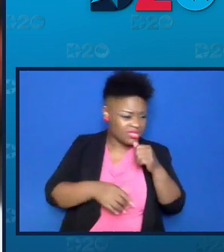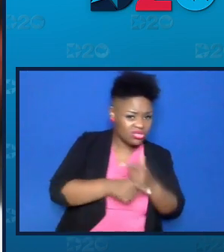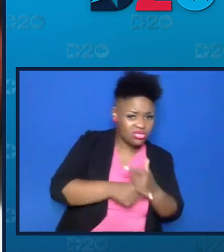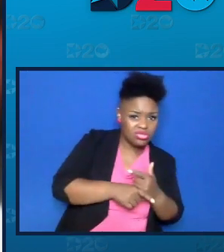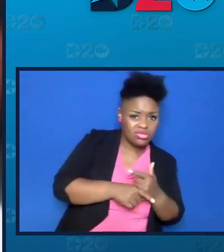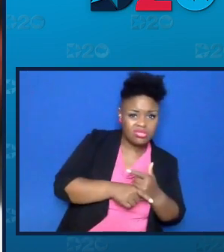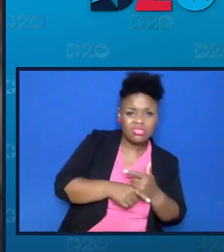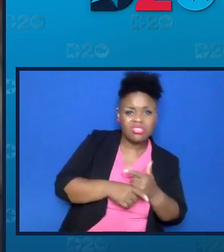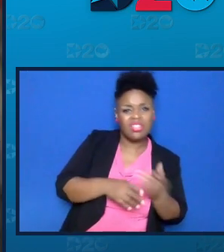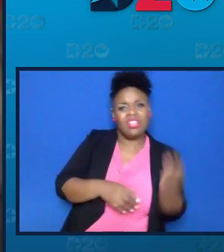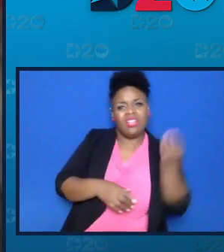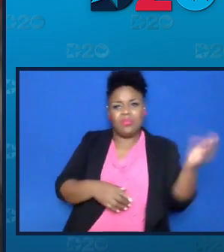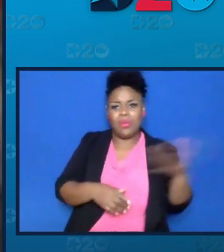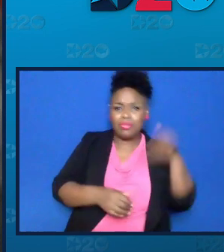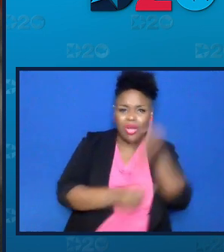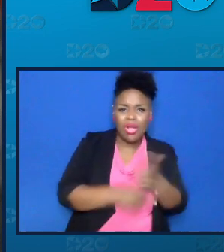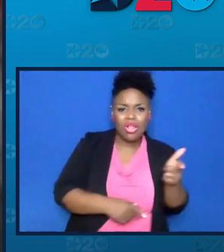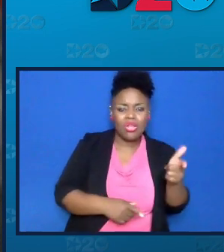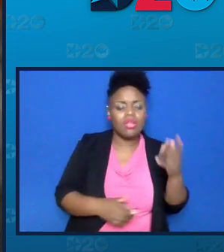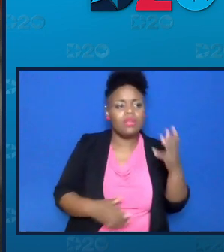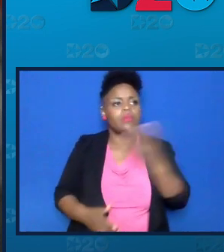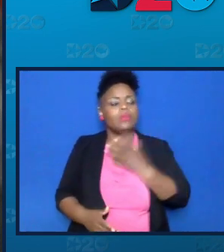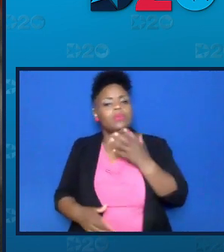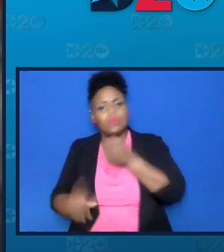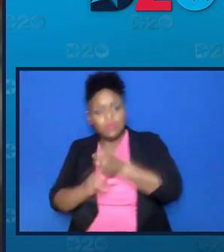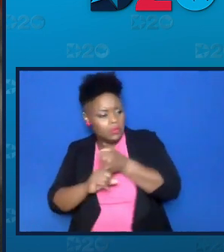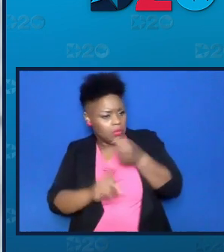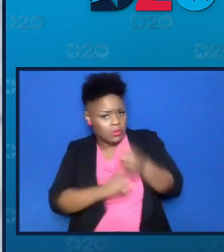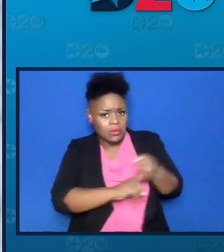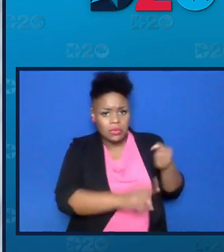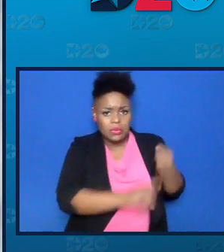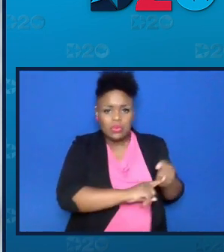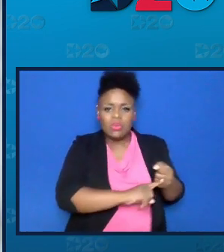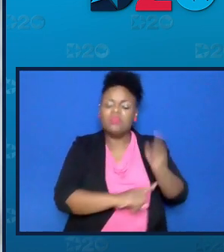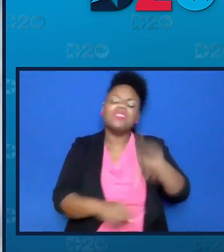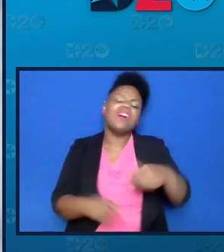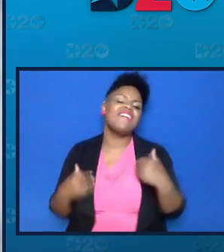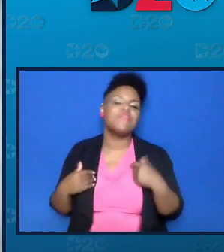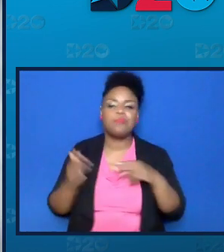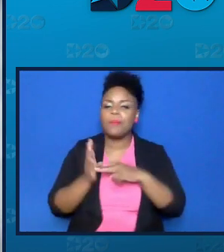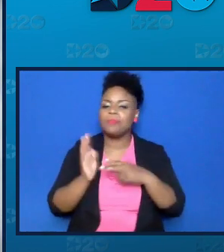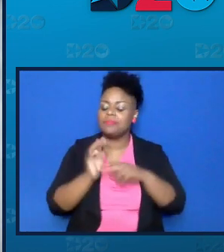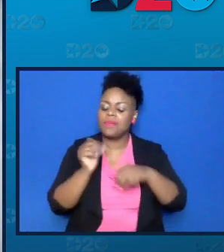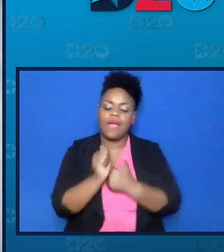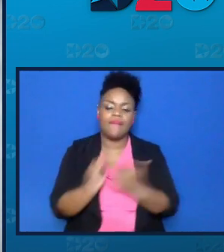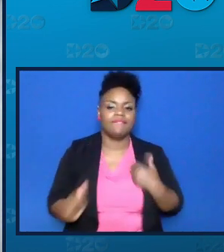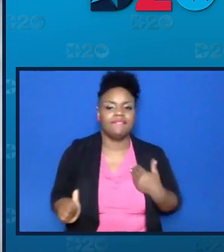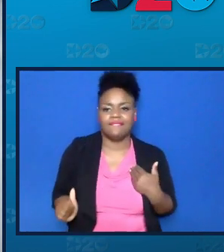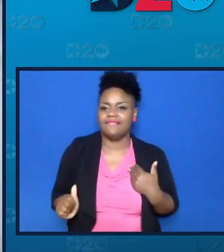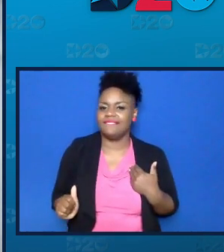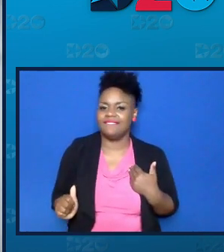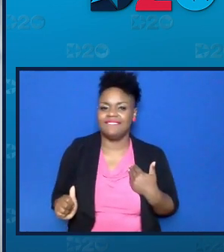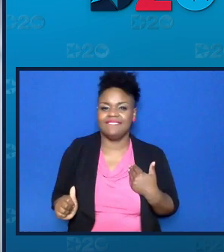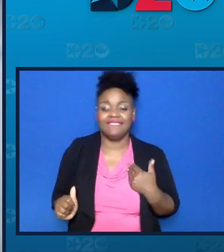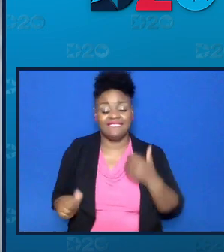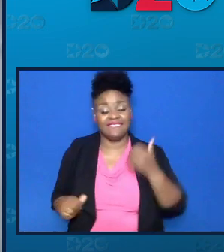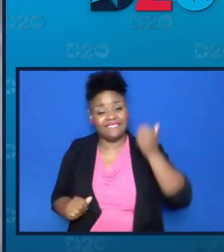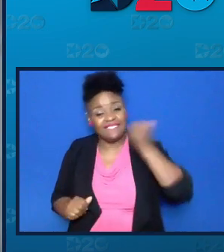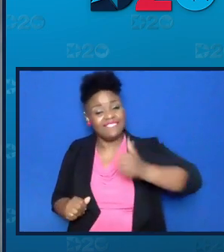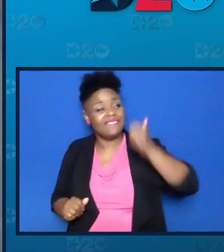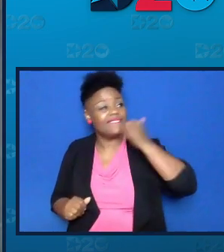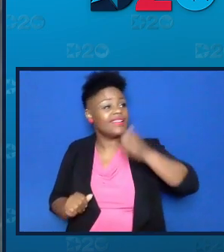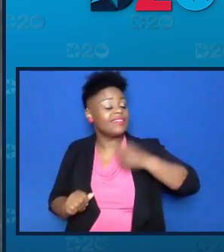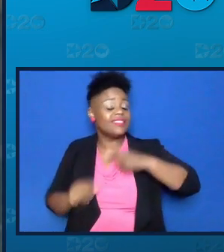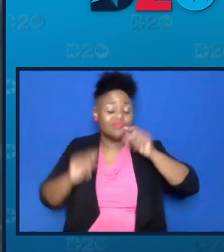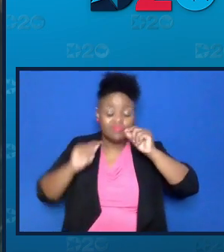understanding that you have to have a purpose. Every day I get up, I ask myself, I hope he's